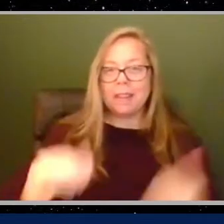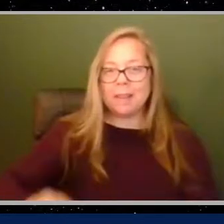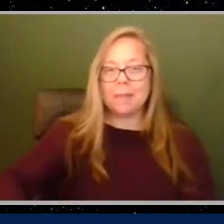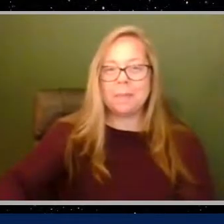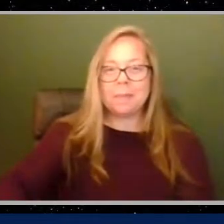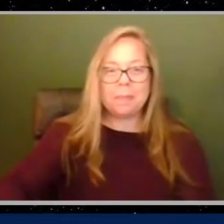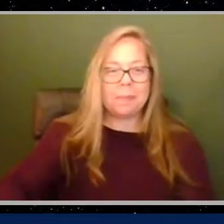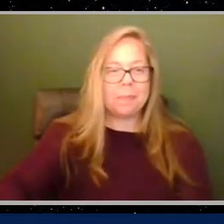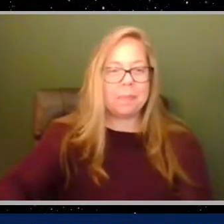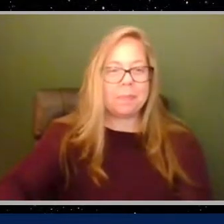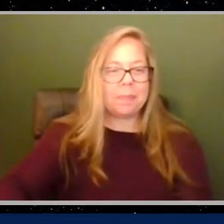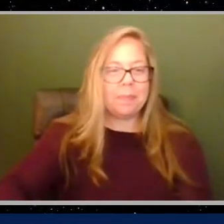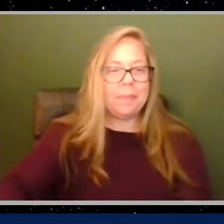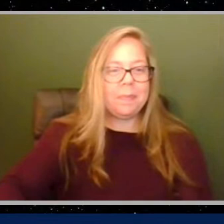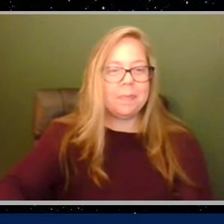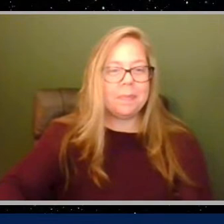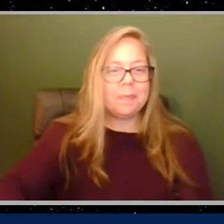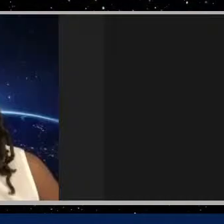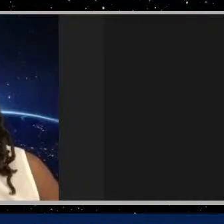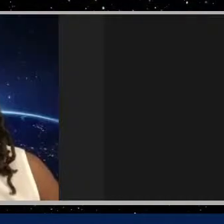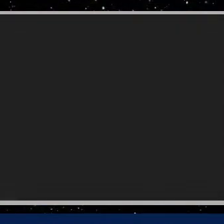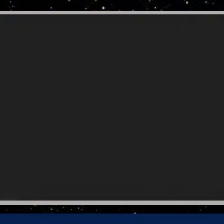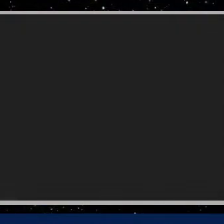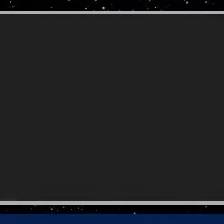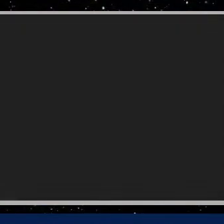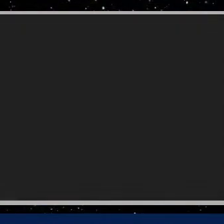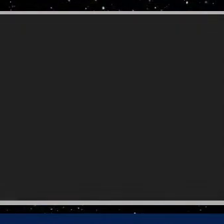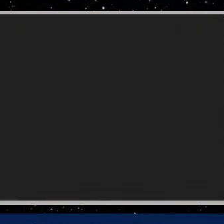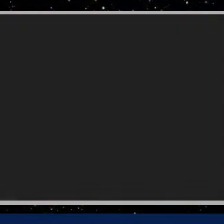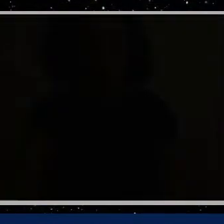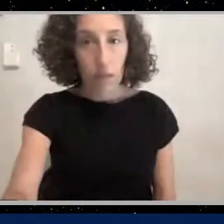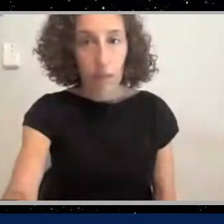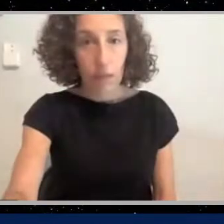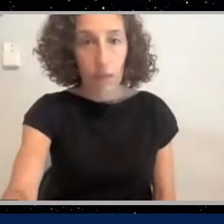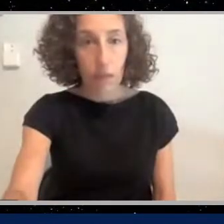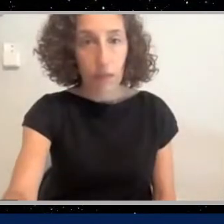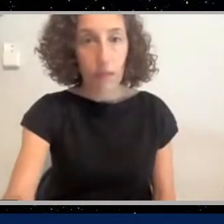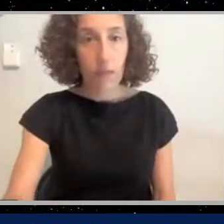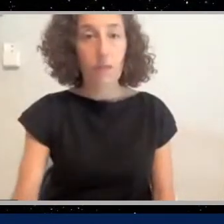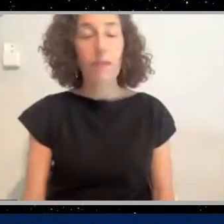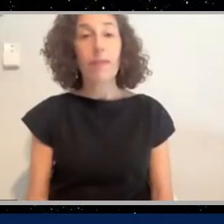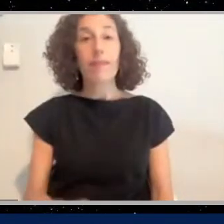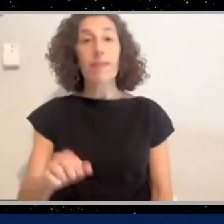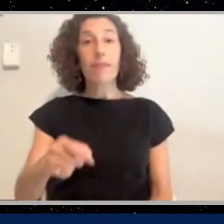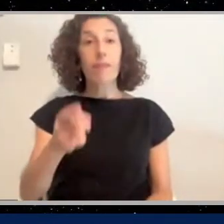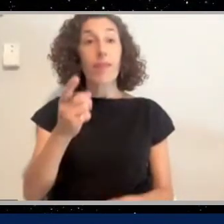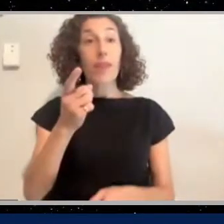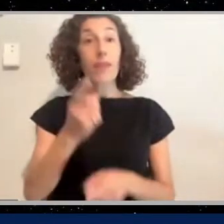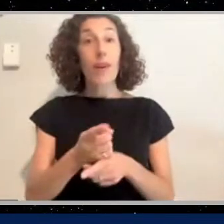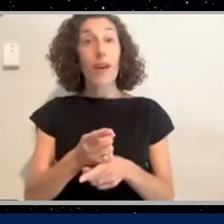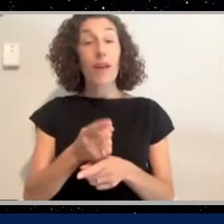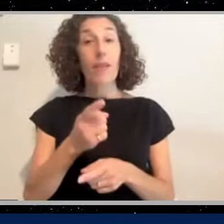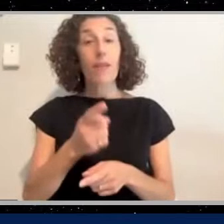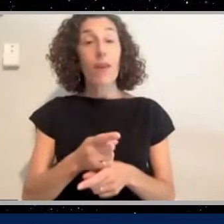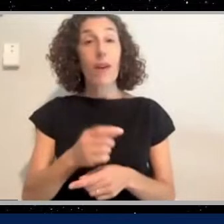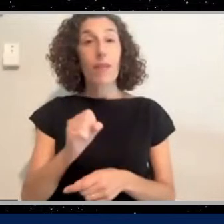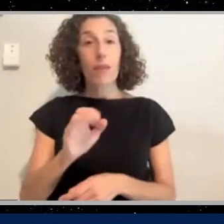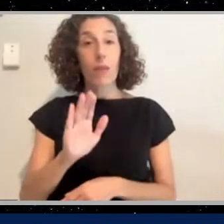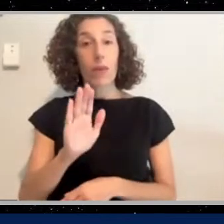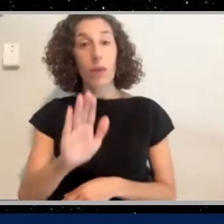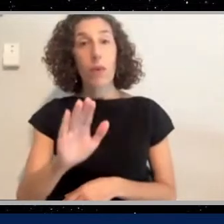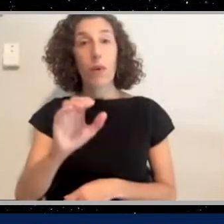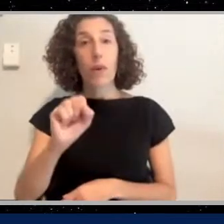my brain is only just processing the fact that I saw masks in all of those photos. So your flight was, in the middle